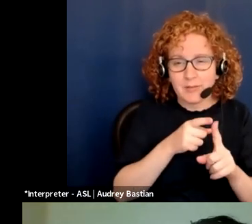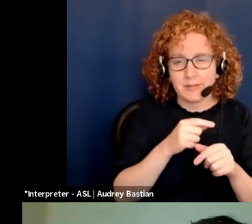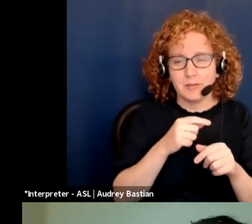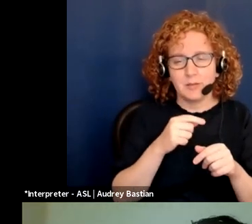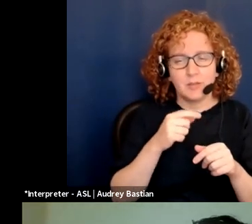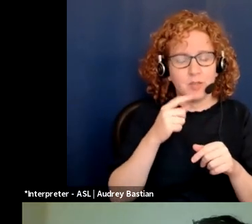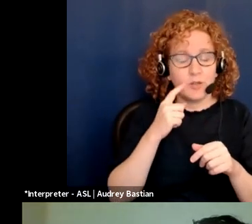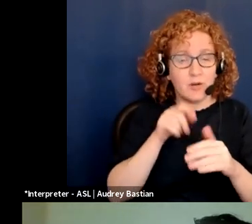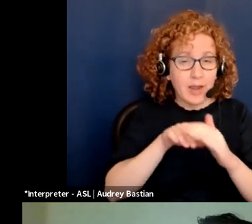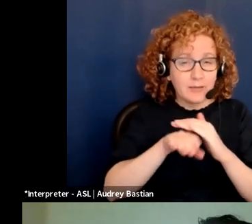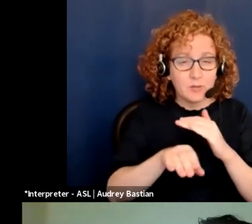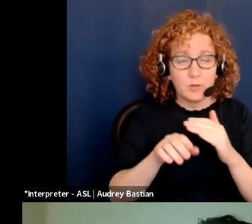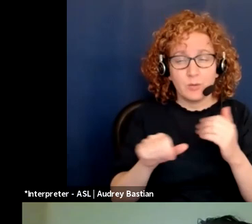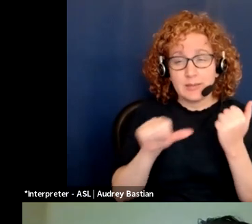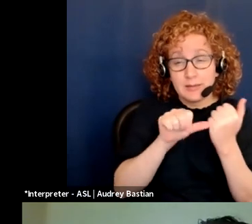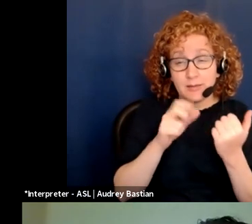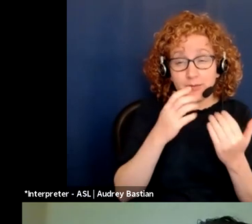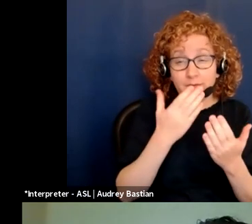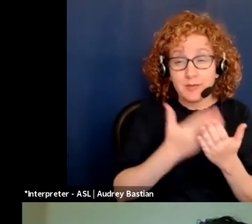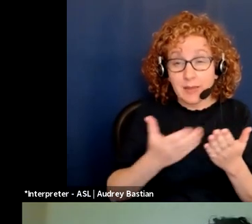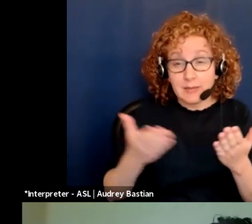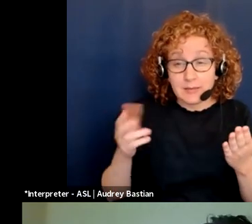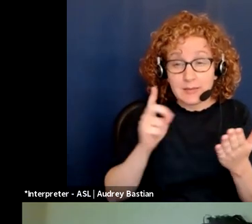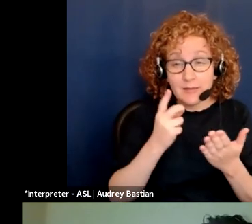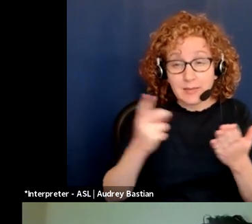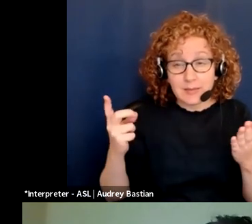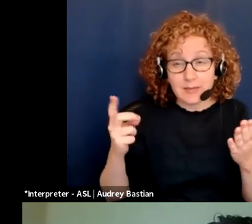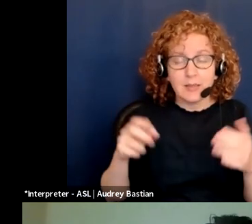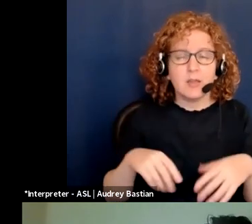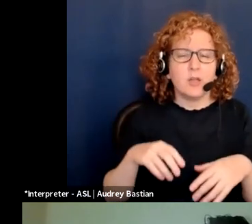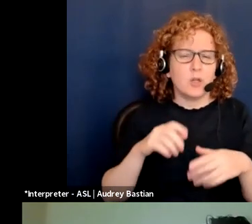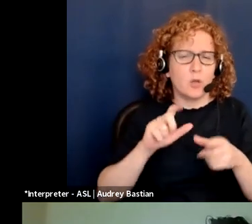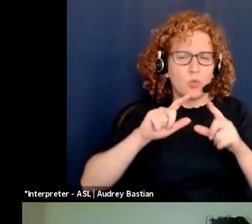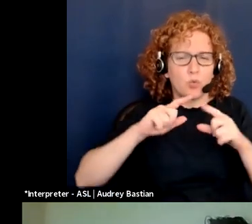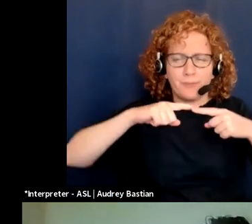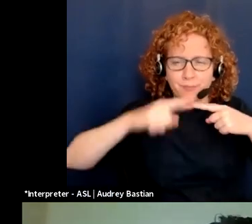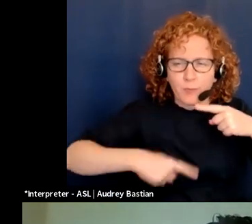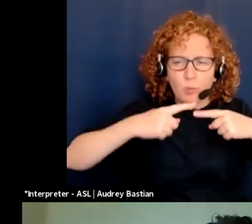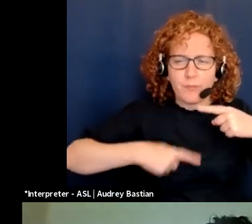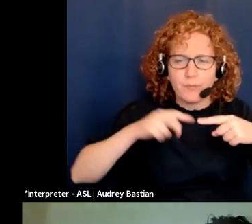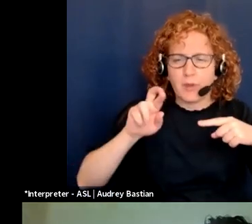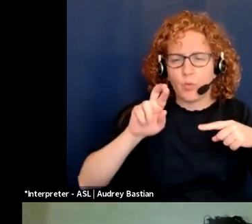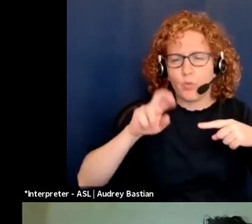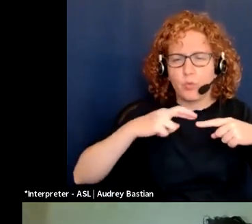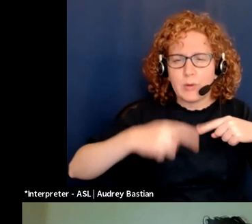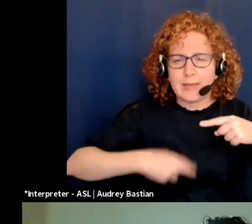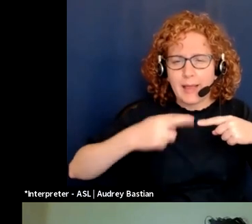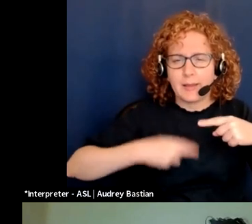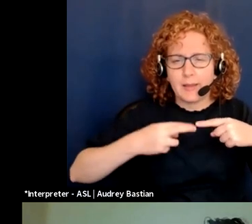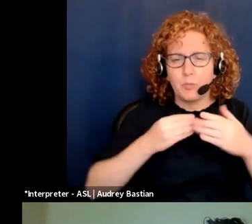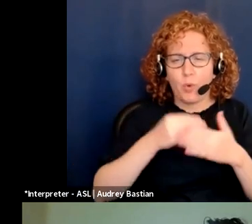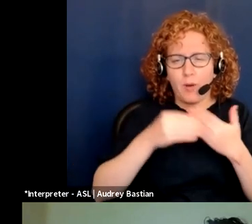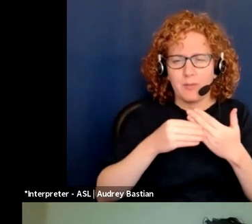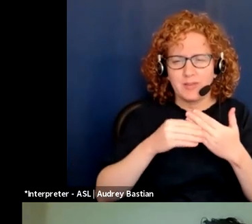access to assistive devices have been recycling programs. That's actually how I got my chair. It's like